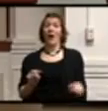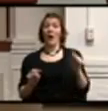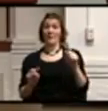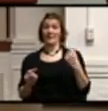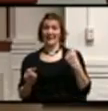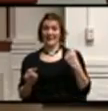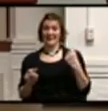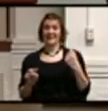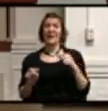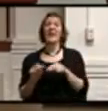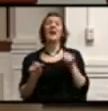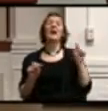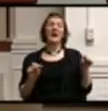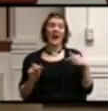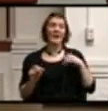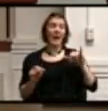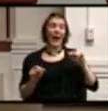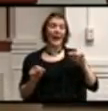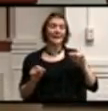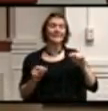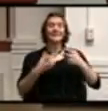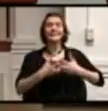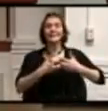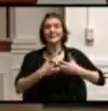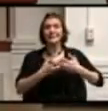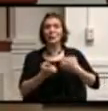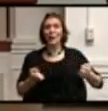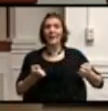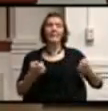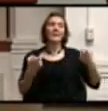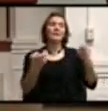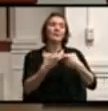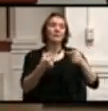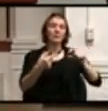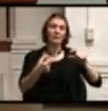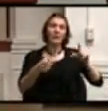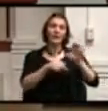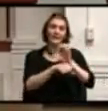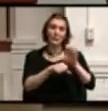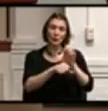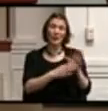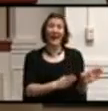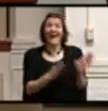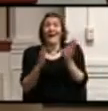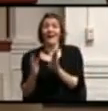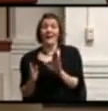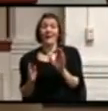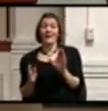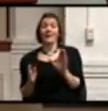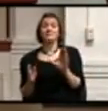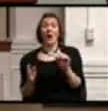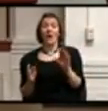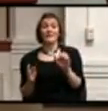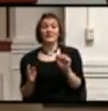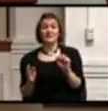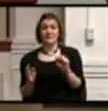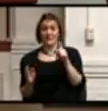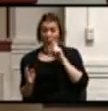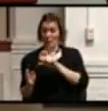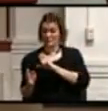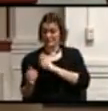IT closet, data area, and then this would be administration with chief, deputy